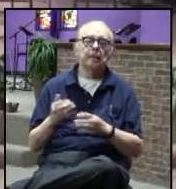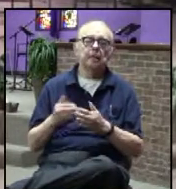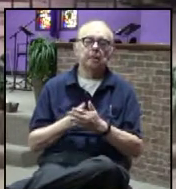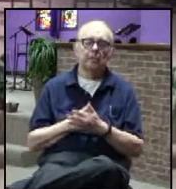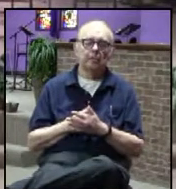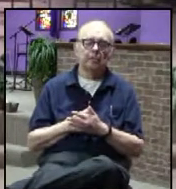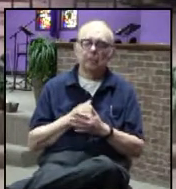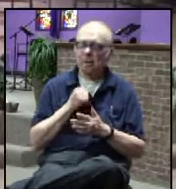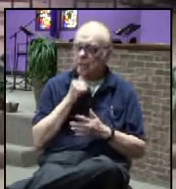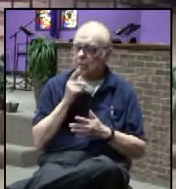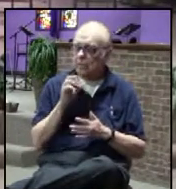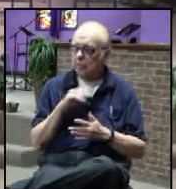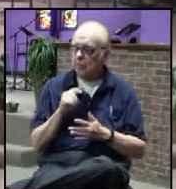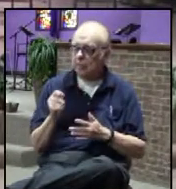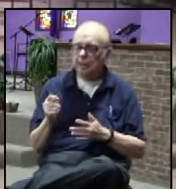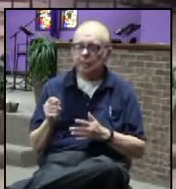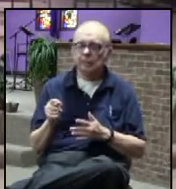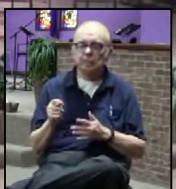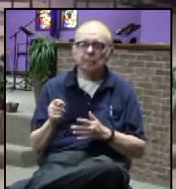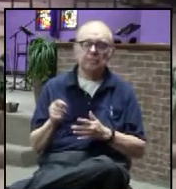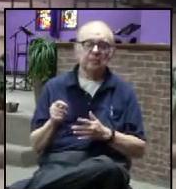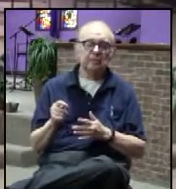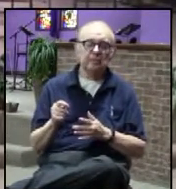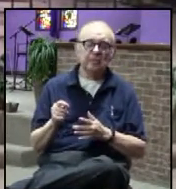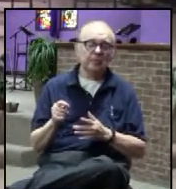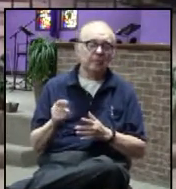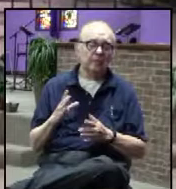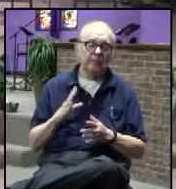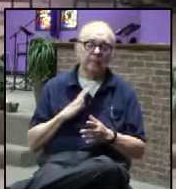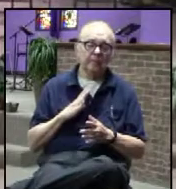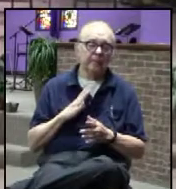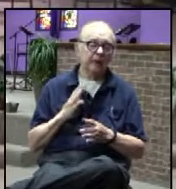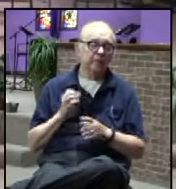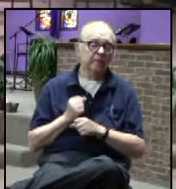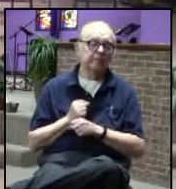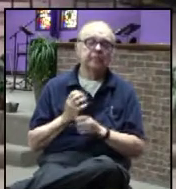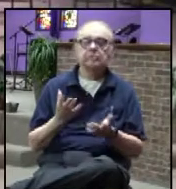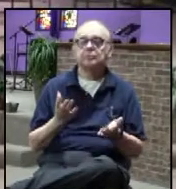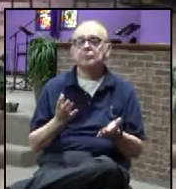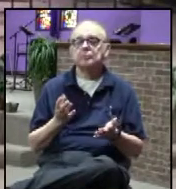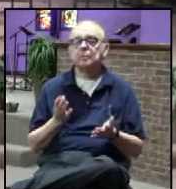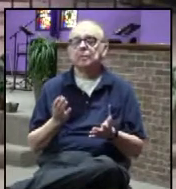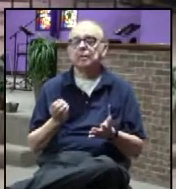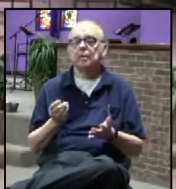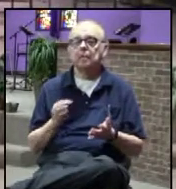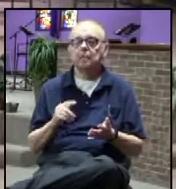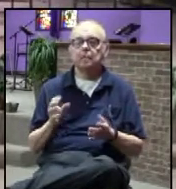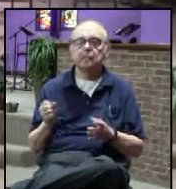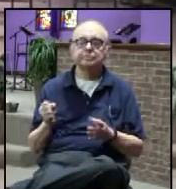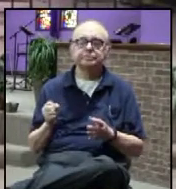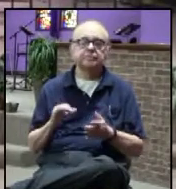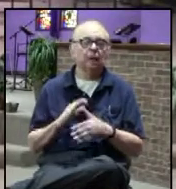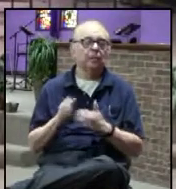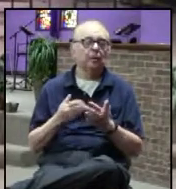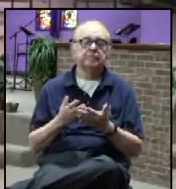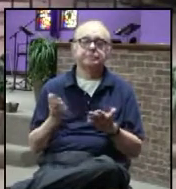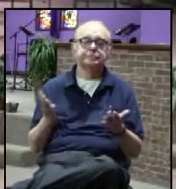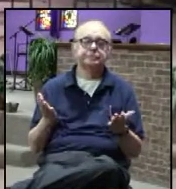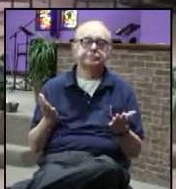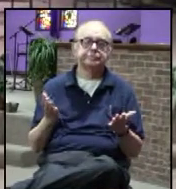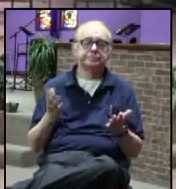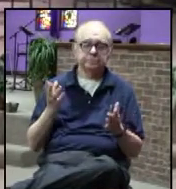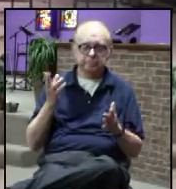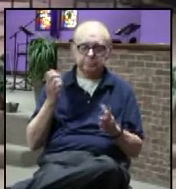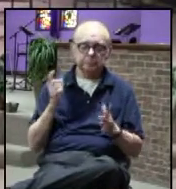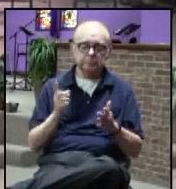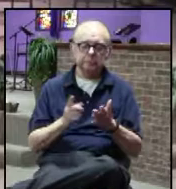Didn't have any rust on it. Still ran fine. Had a couple of dents in it. But that was it. And Satan